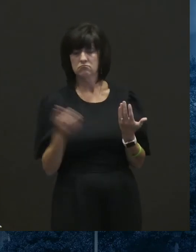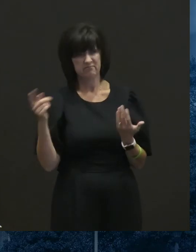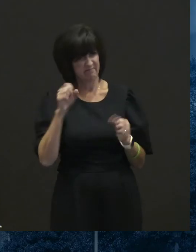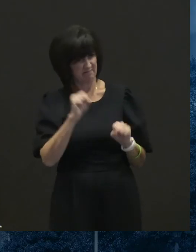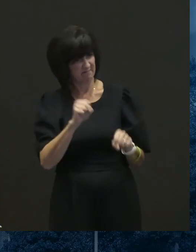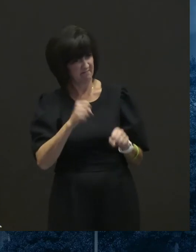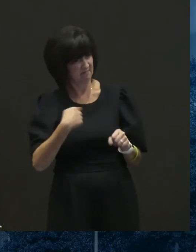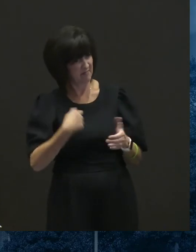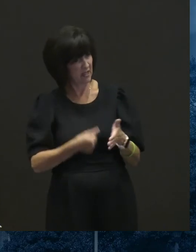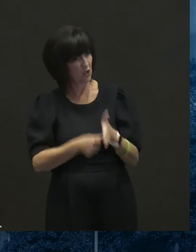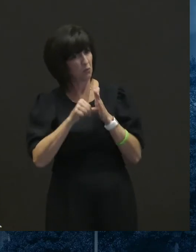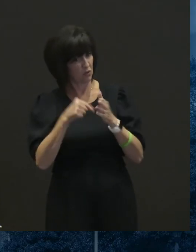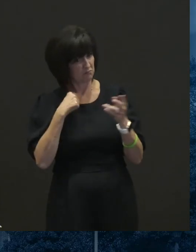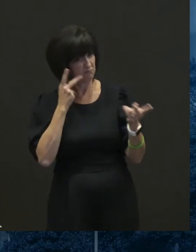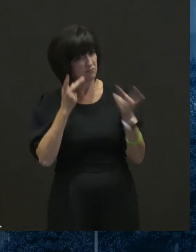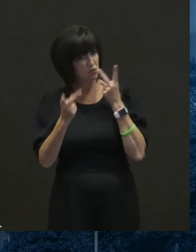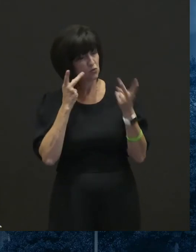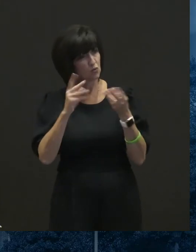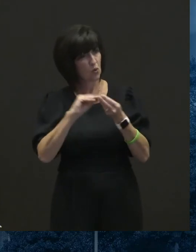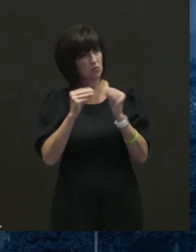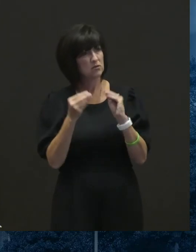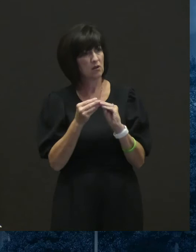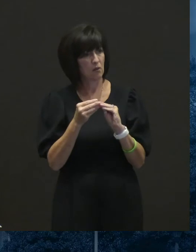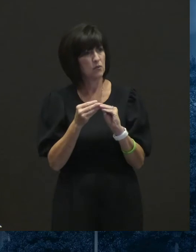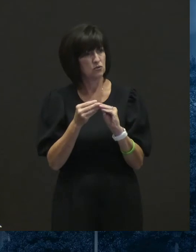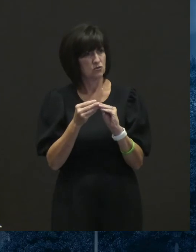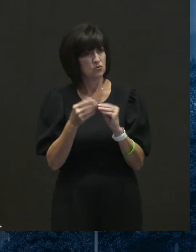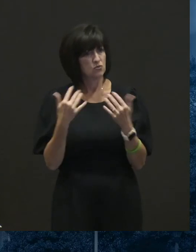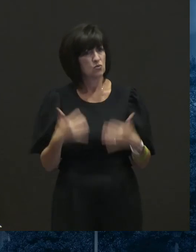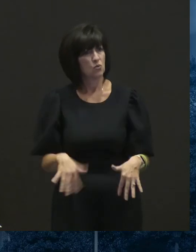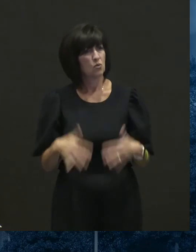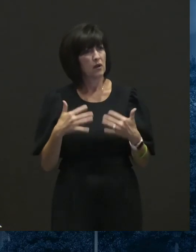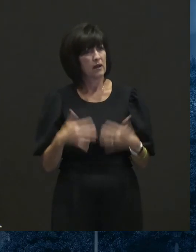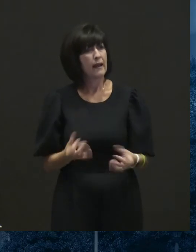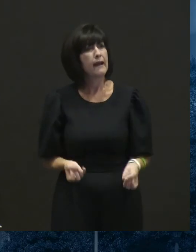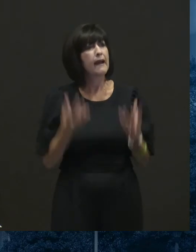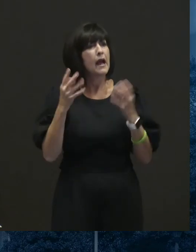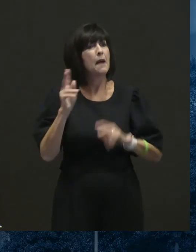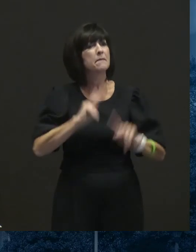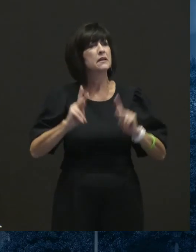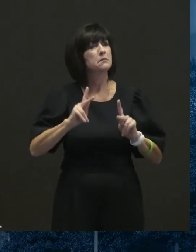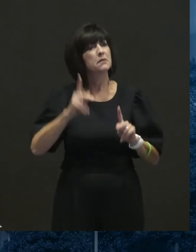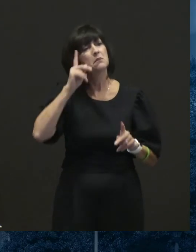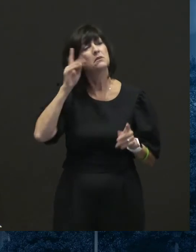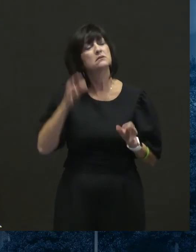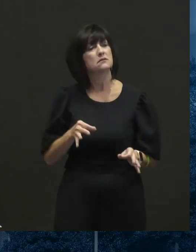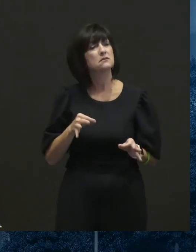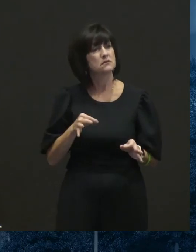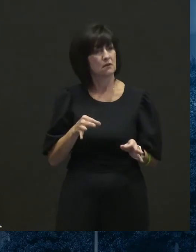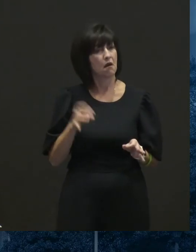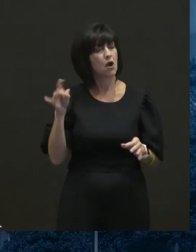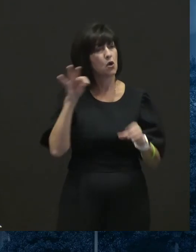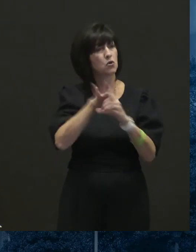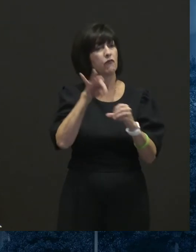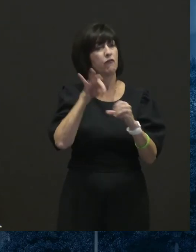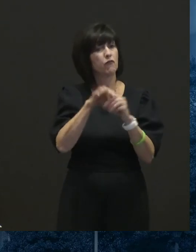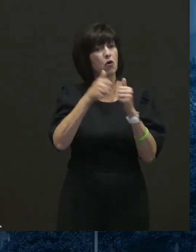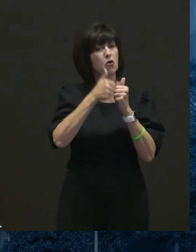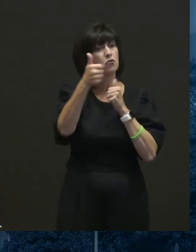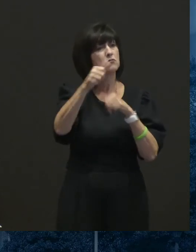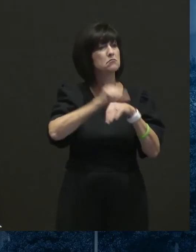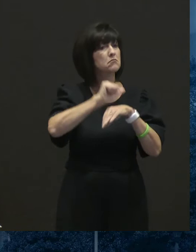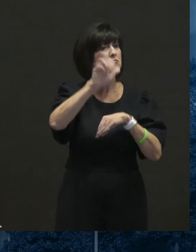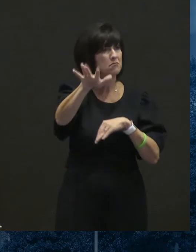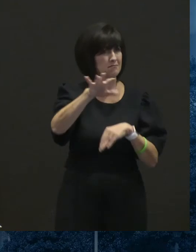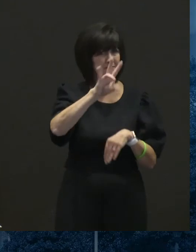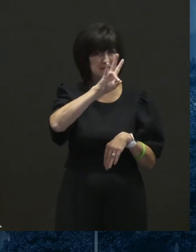numbers. Well over, I want to say 70,000 combined Democrat Republican at 6 o'clock. I don't